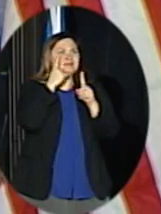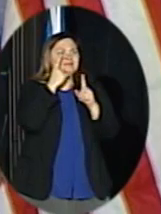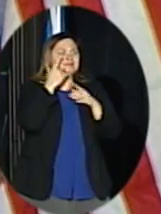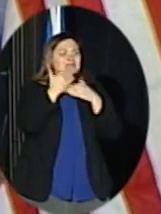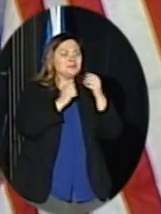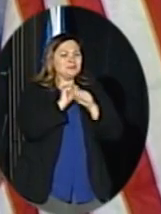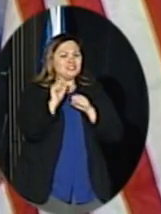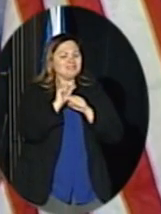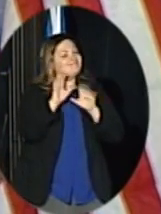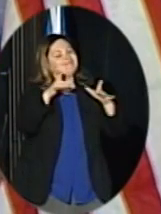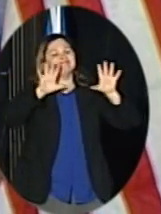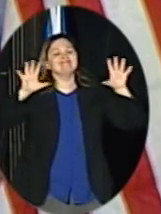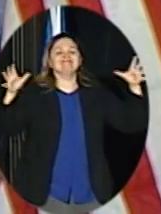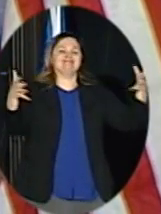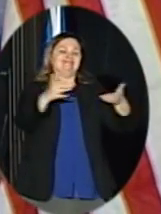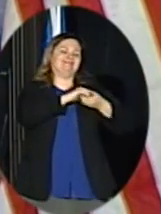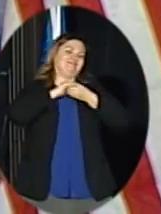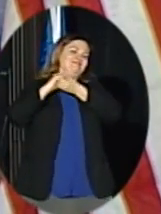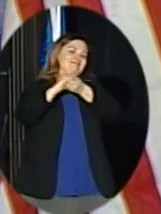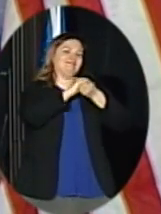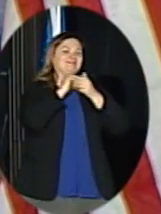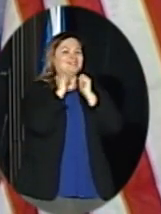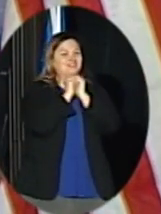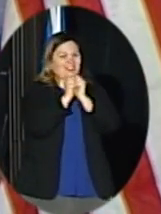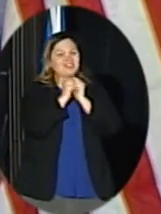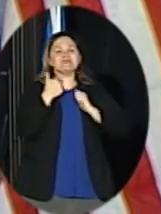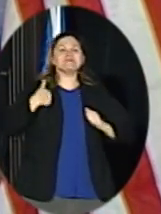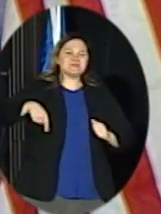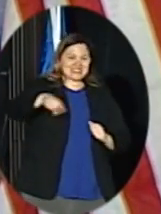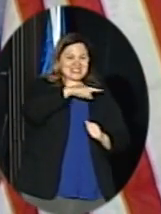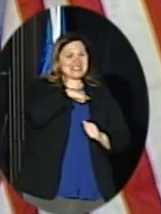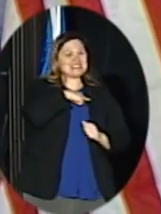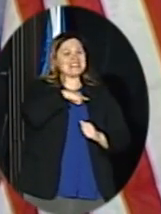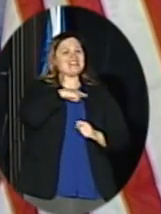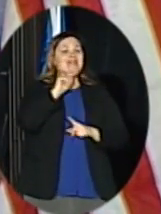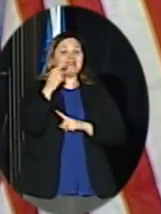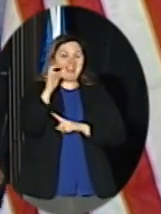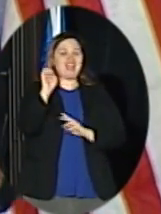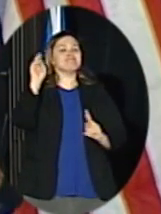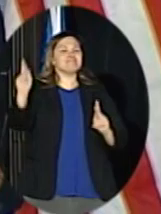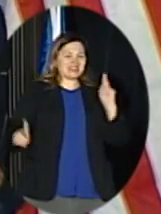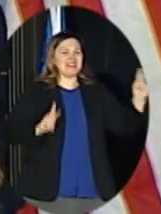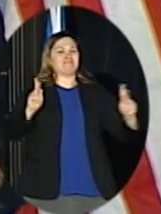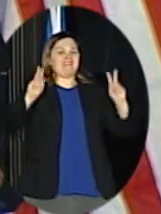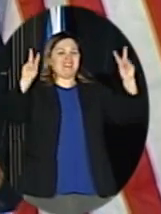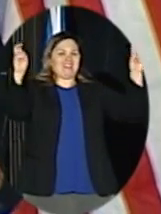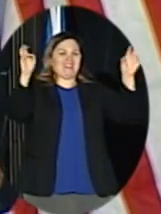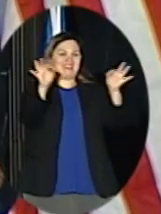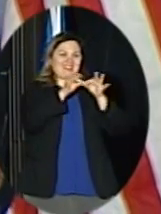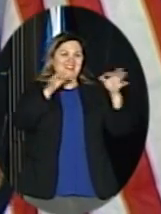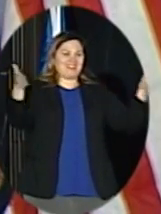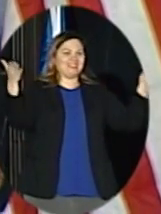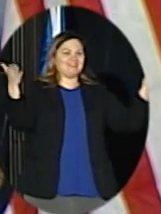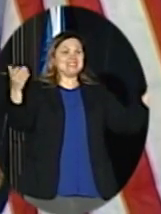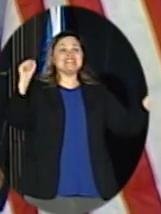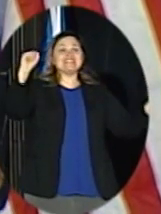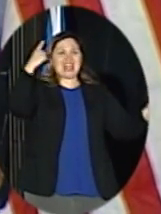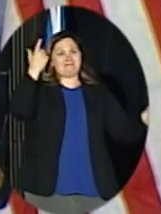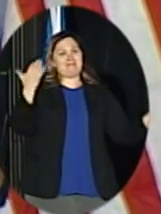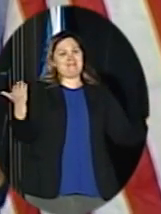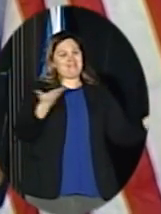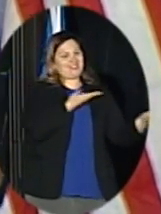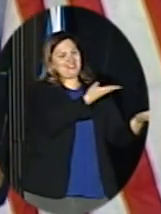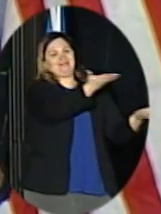forward. We the people will build a city that works for all of us. We the people are the ones we've been waiting